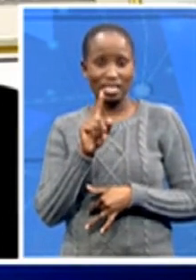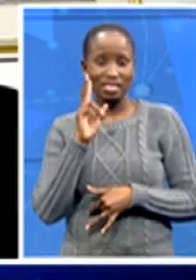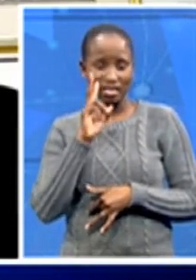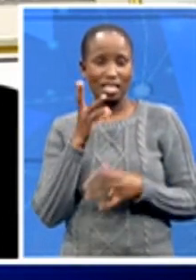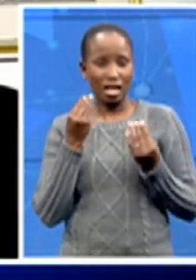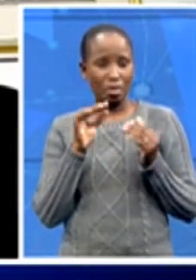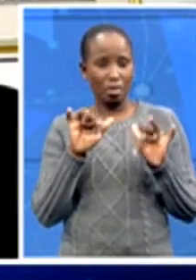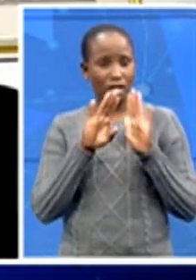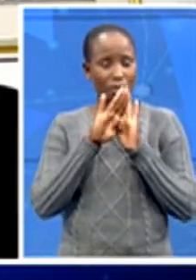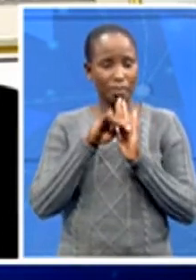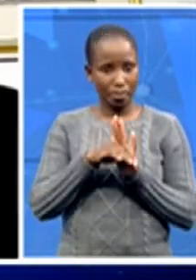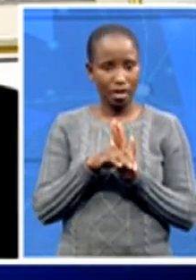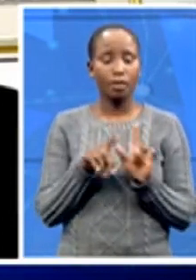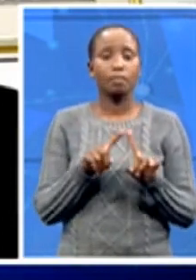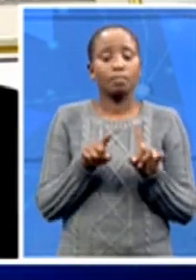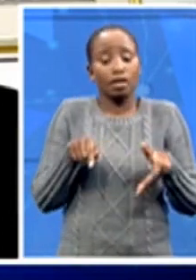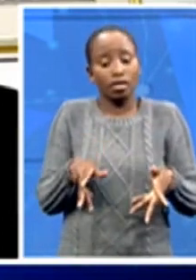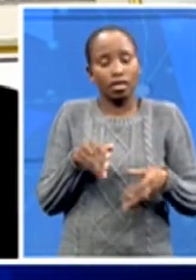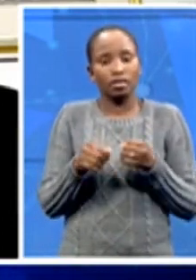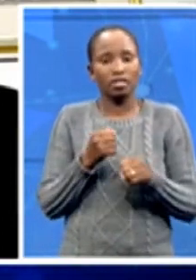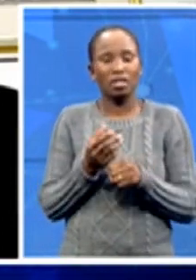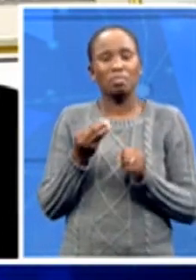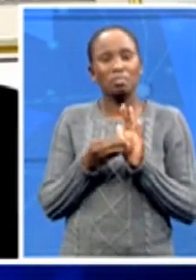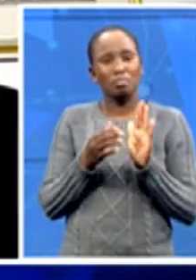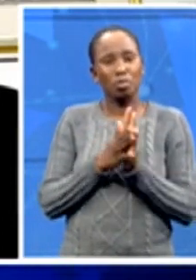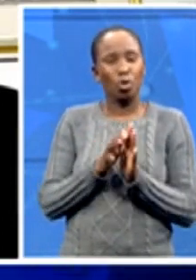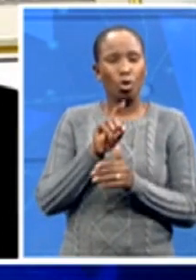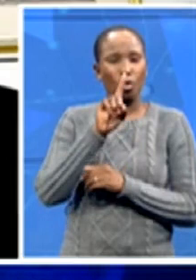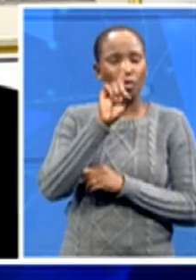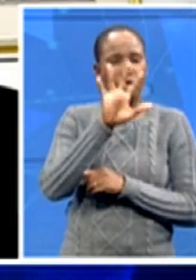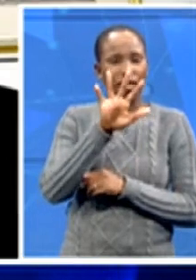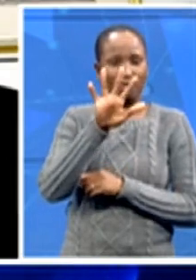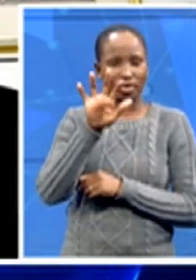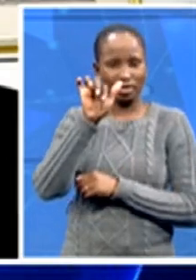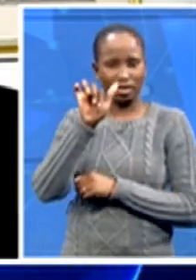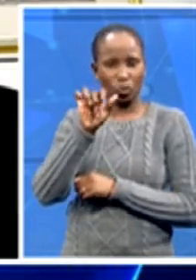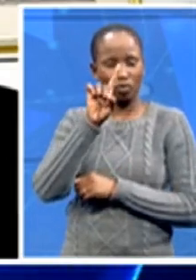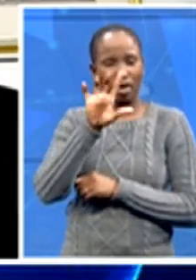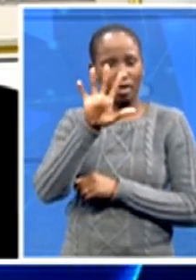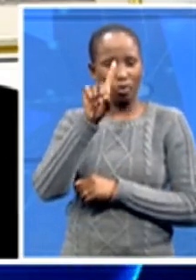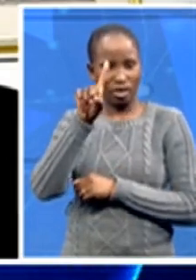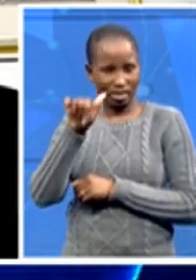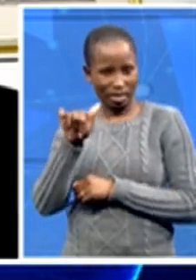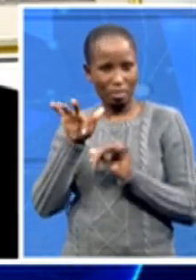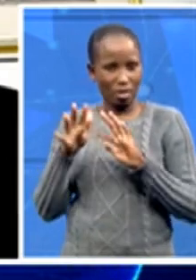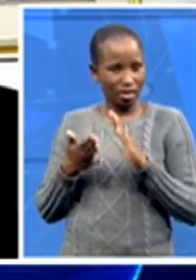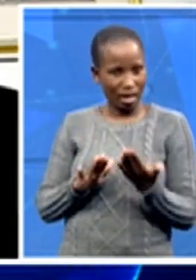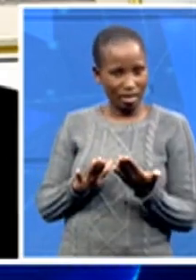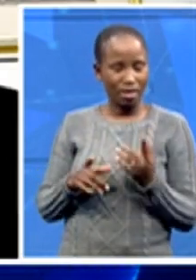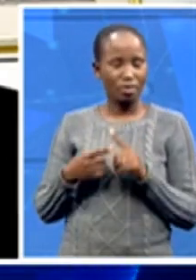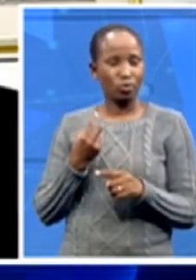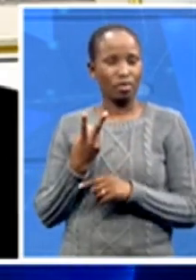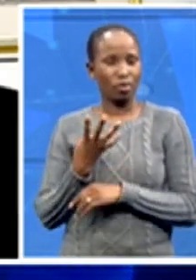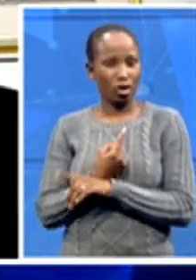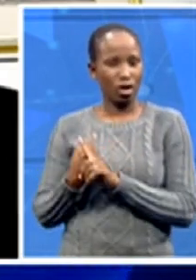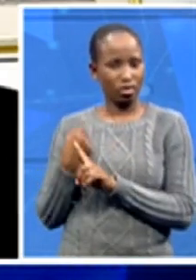reporting 516 deaths in the last 24-hour reporting period. And as we look at the live or real-time figures coming